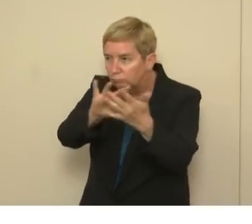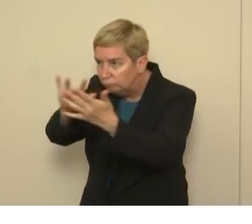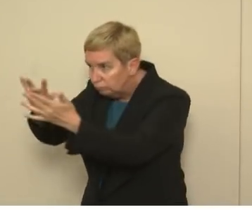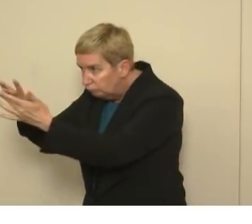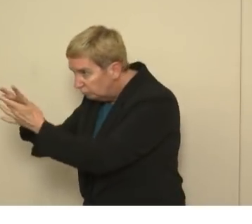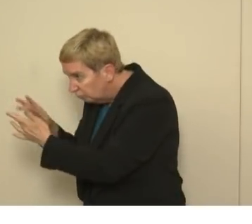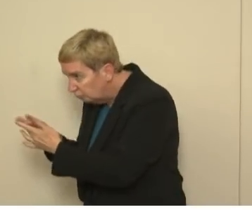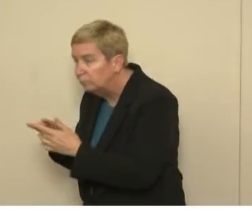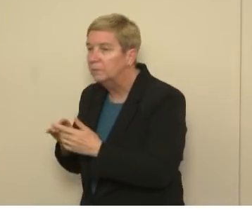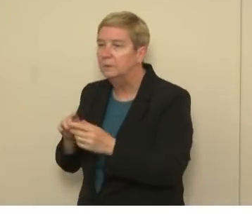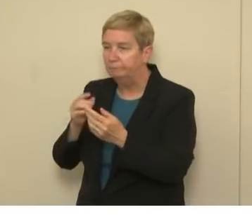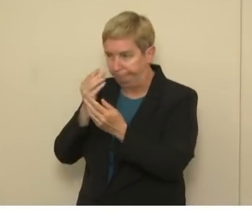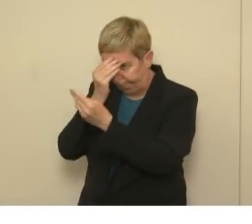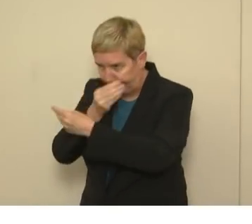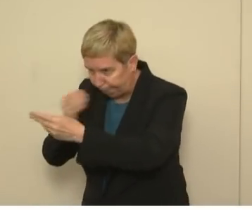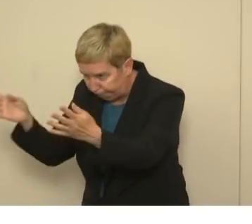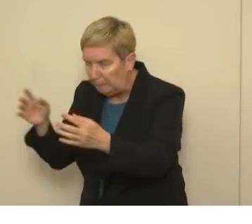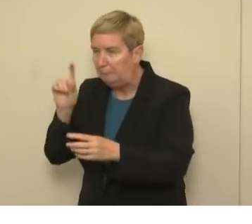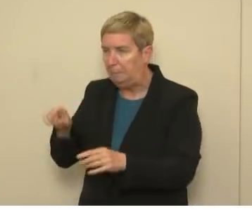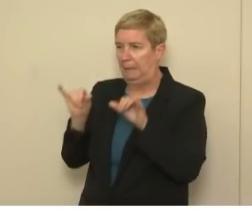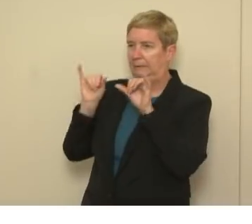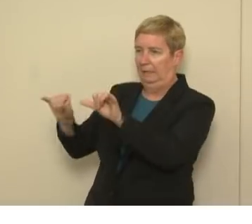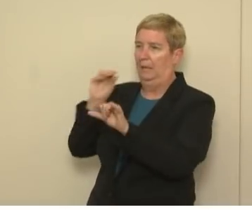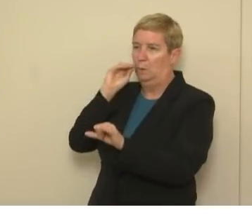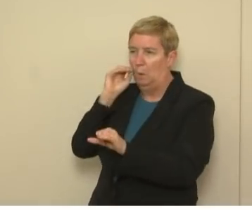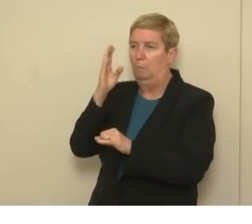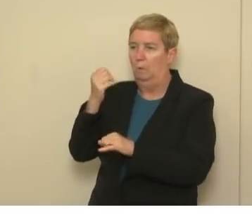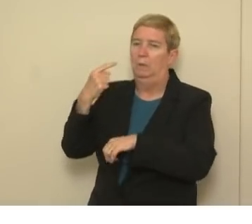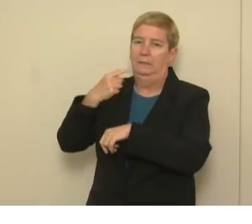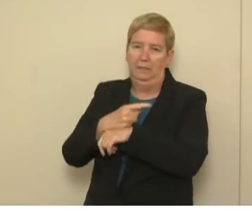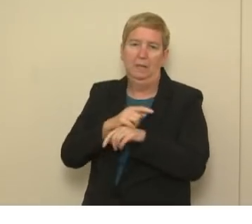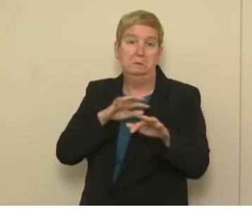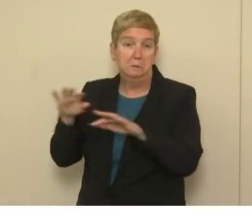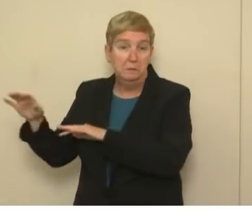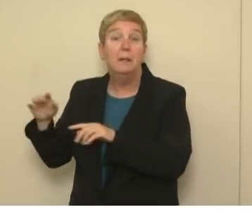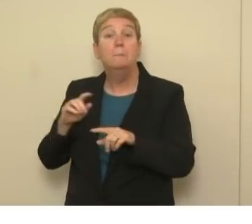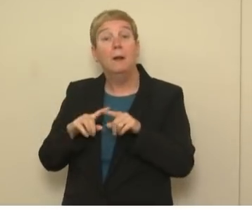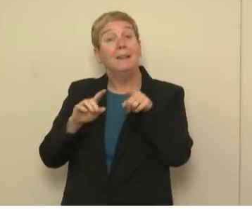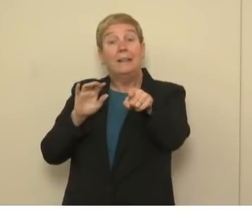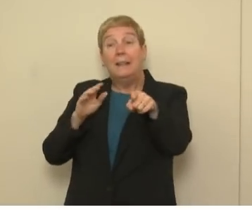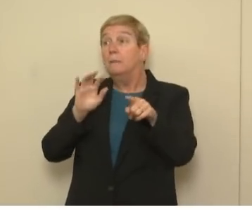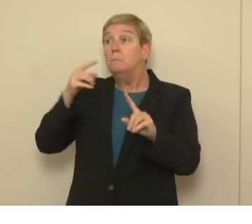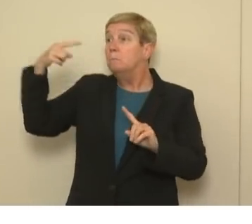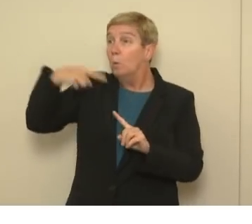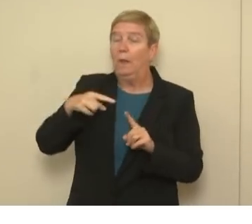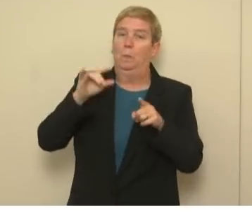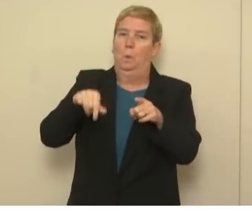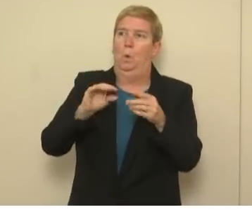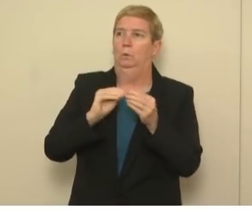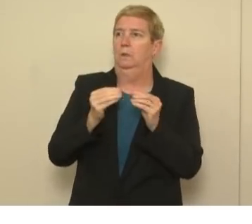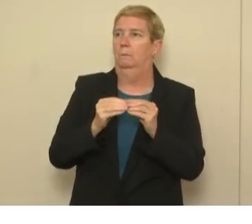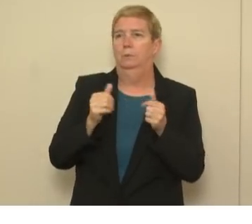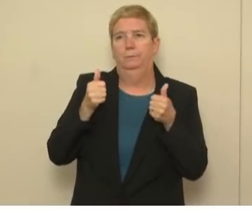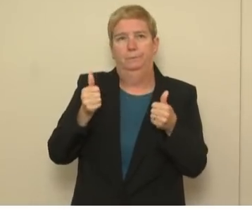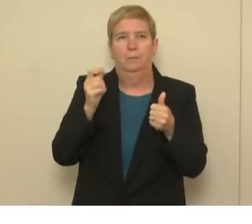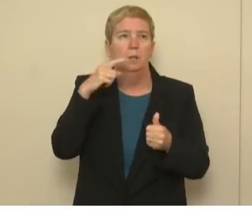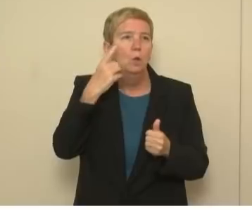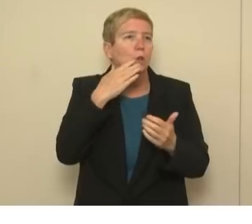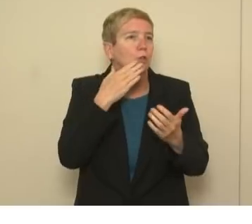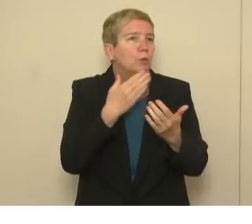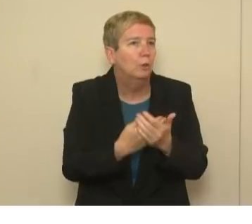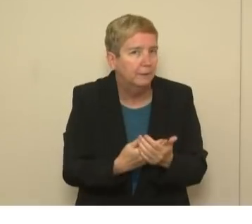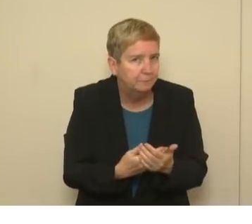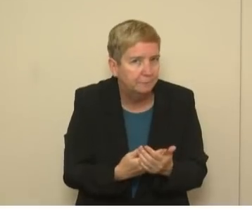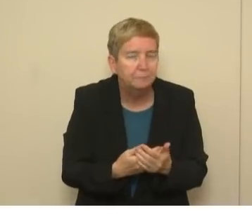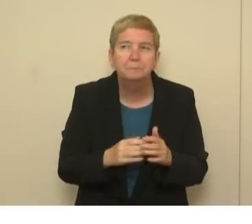14 days, and we're back under the target there. So all in all, things look really good. It's a credit to